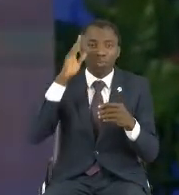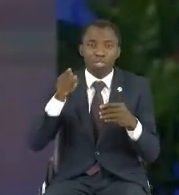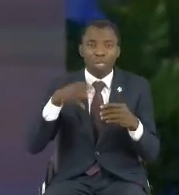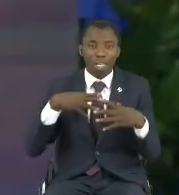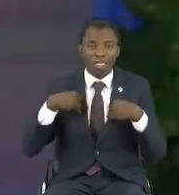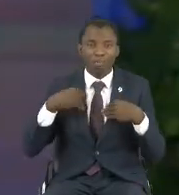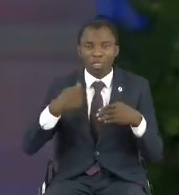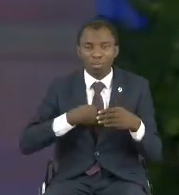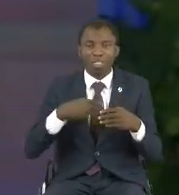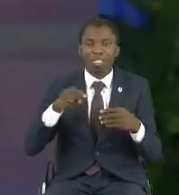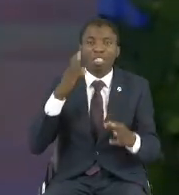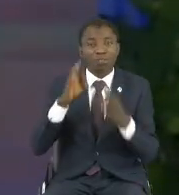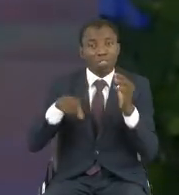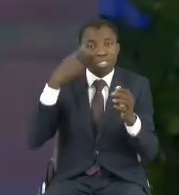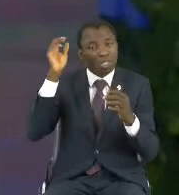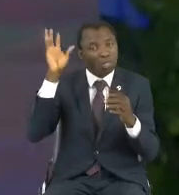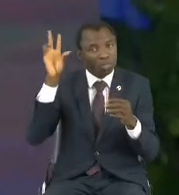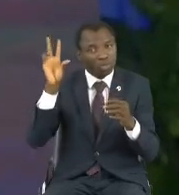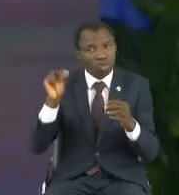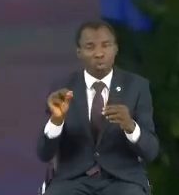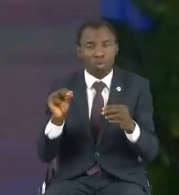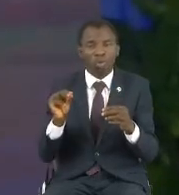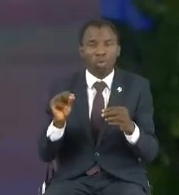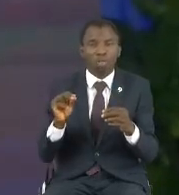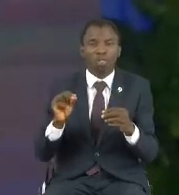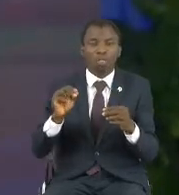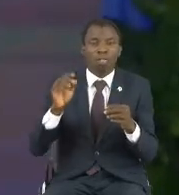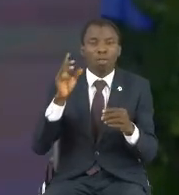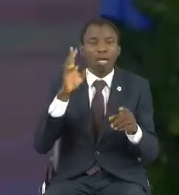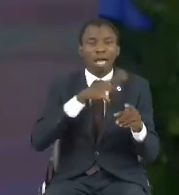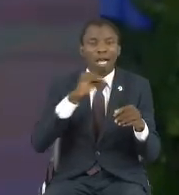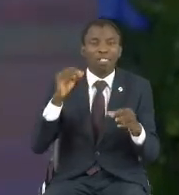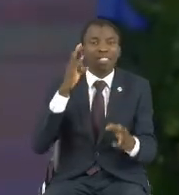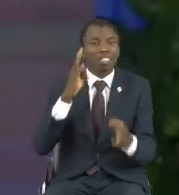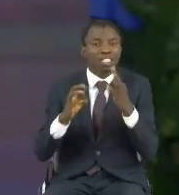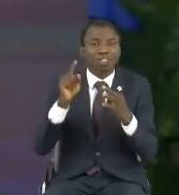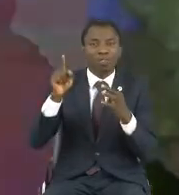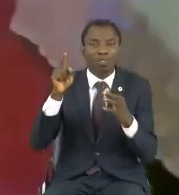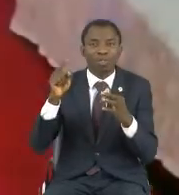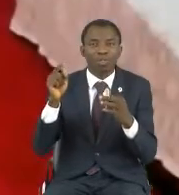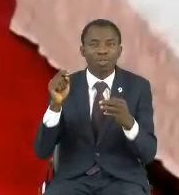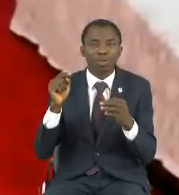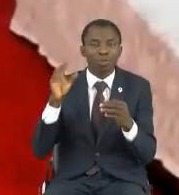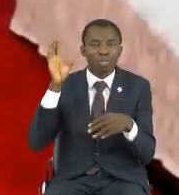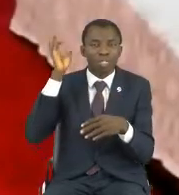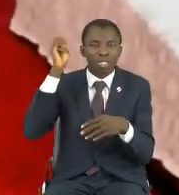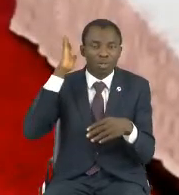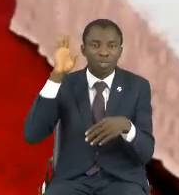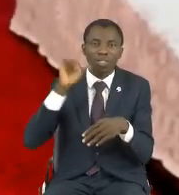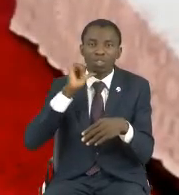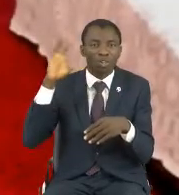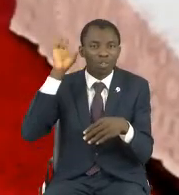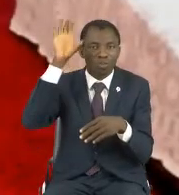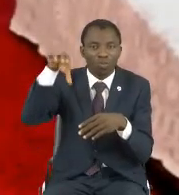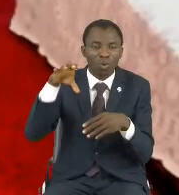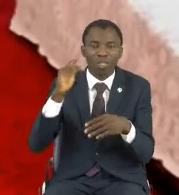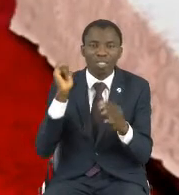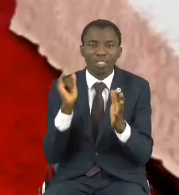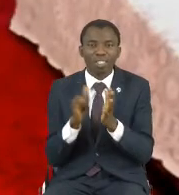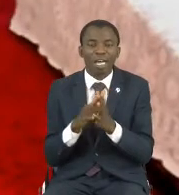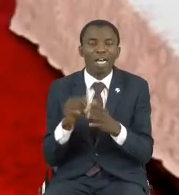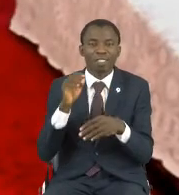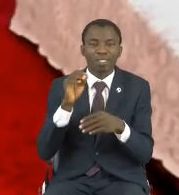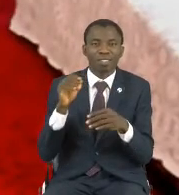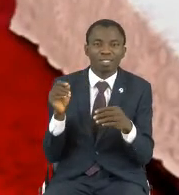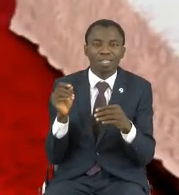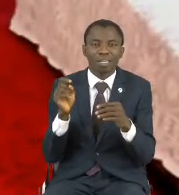although he has paid the price, he will not force that redemption on you. You say, no, I want to be a slave